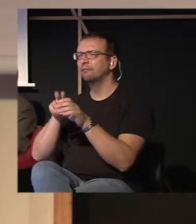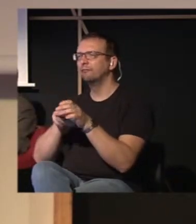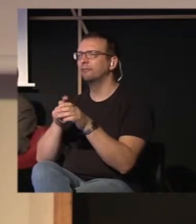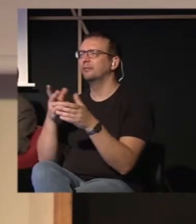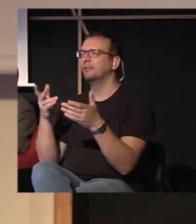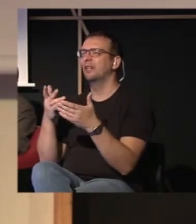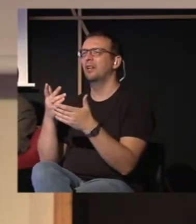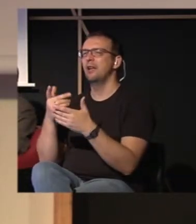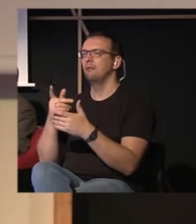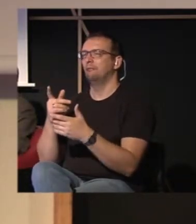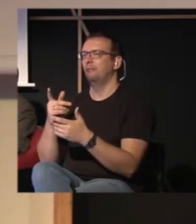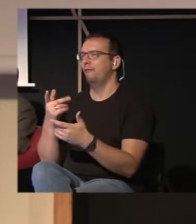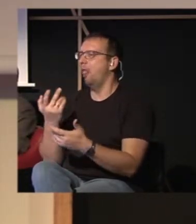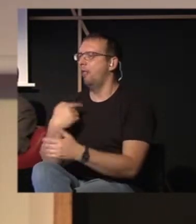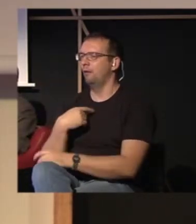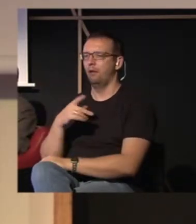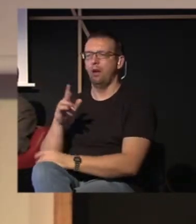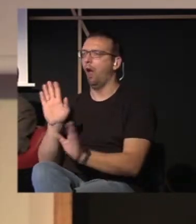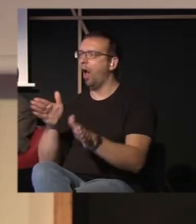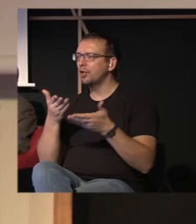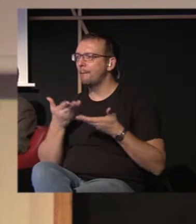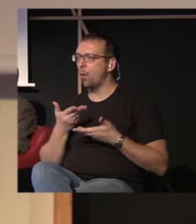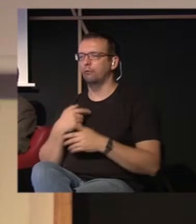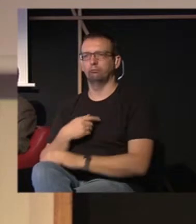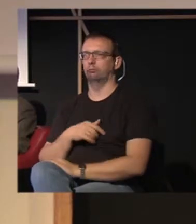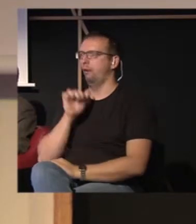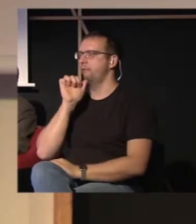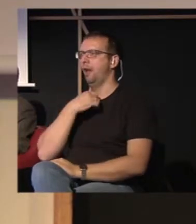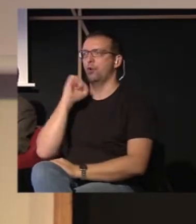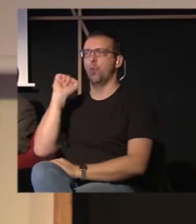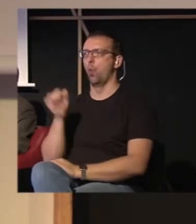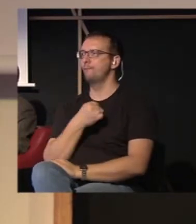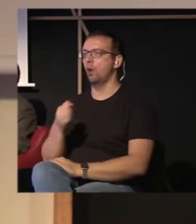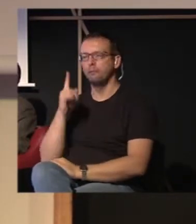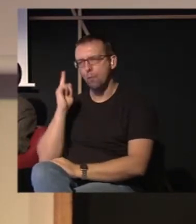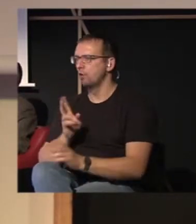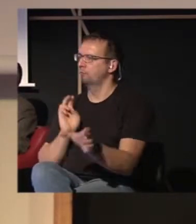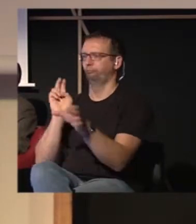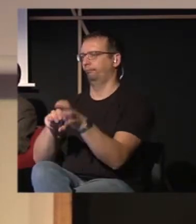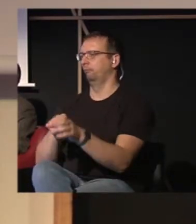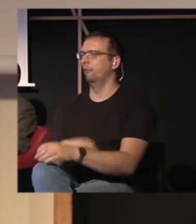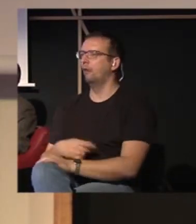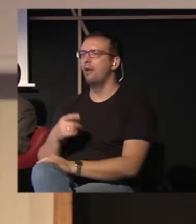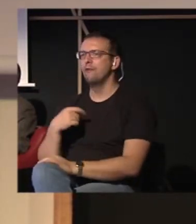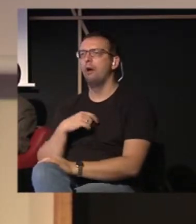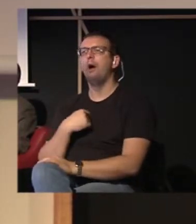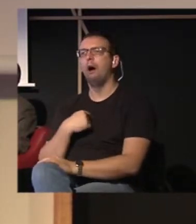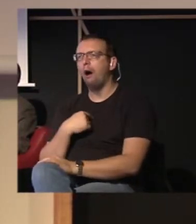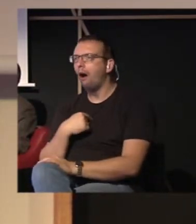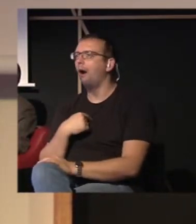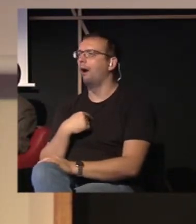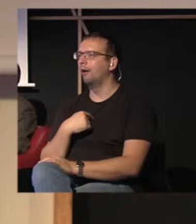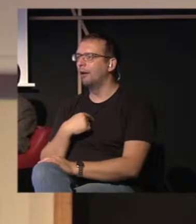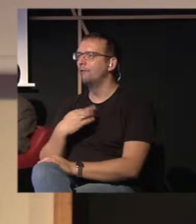that area, and also, as Diana's let everybody know, I'm a huge football fan, so it was basically like a